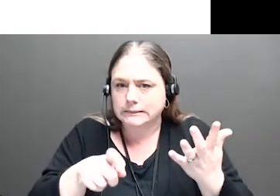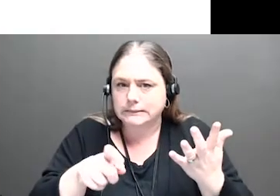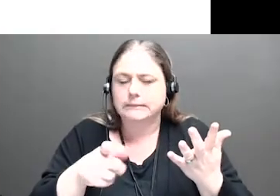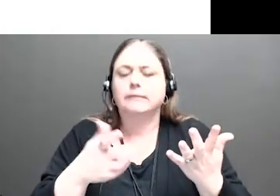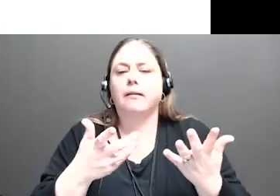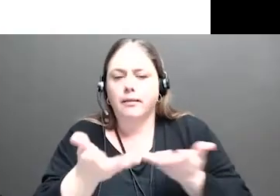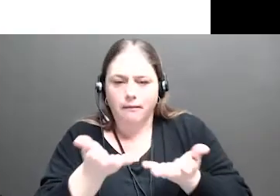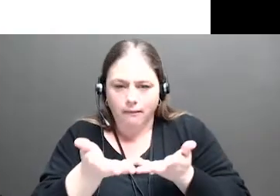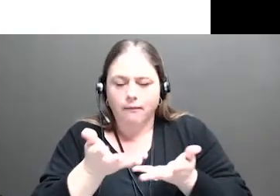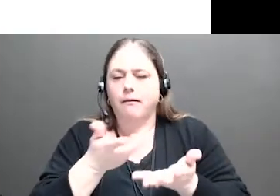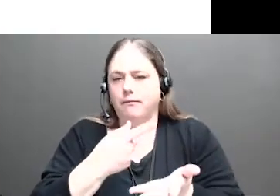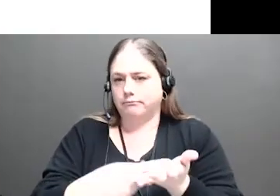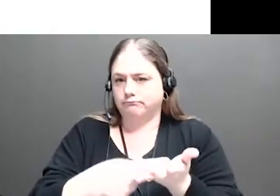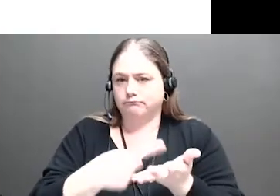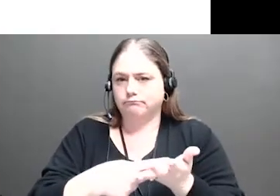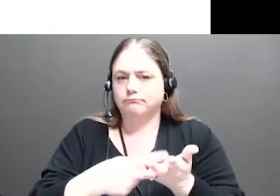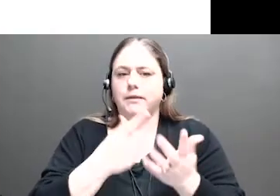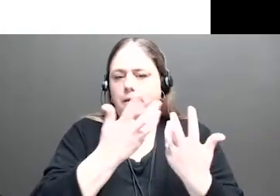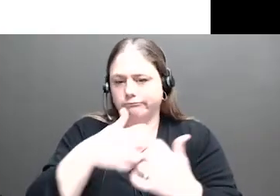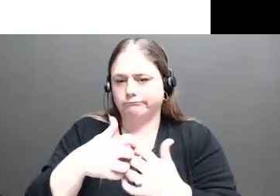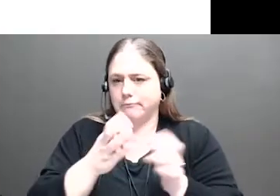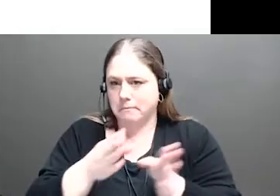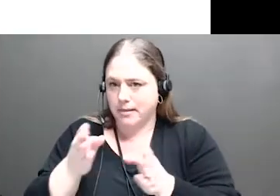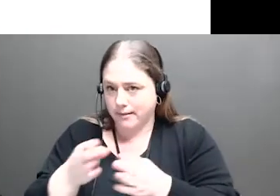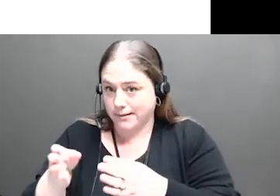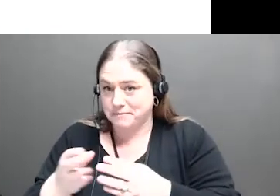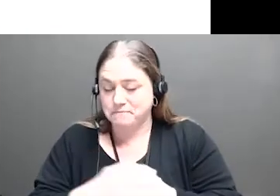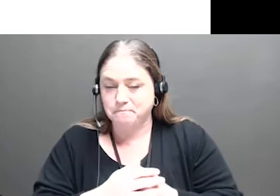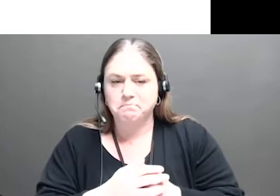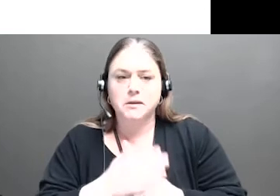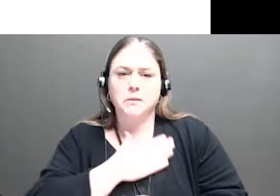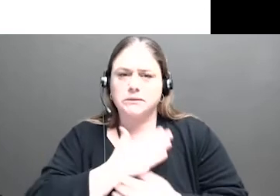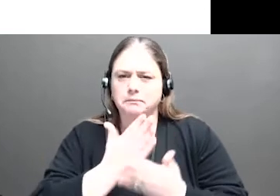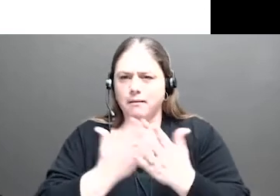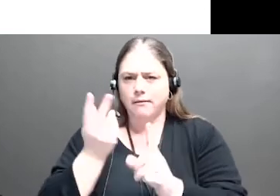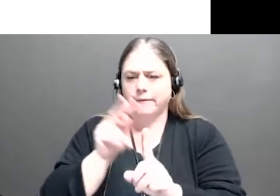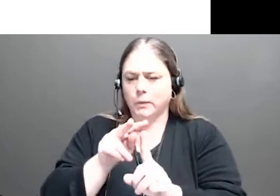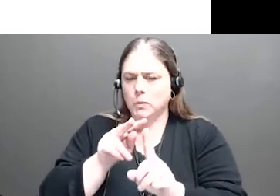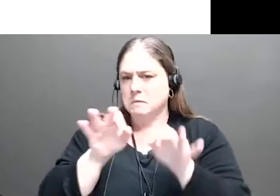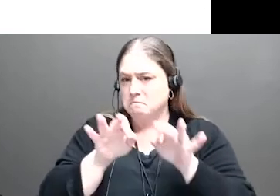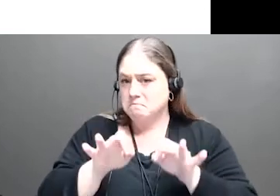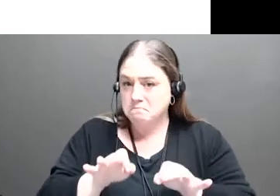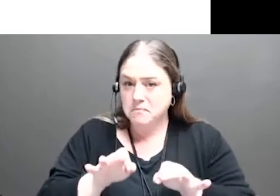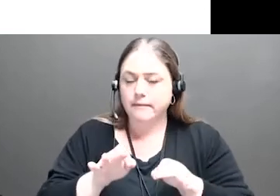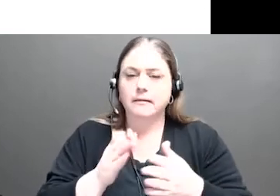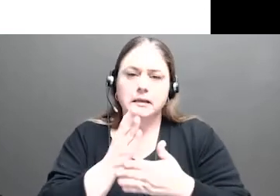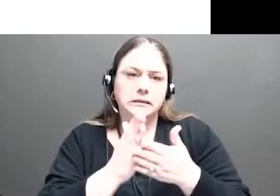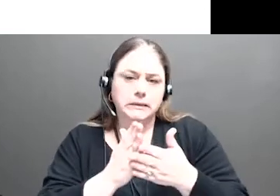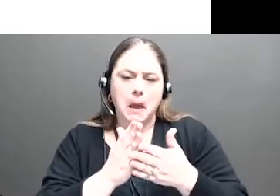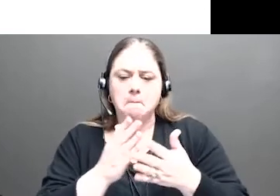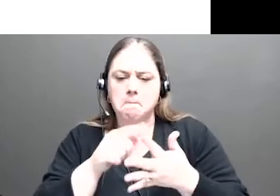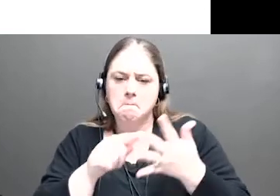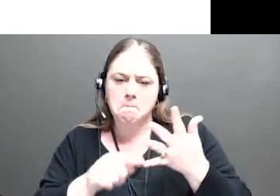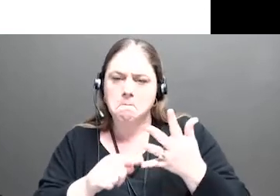us. So I'm going to share some of our perspectives, as well as hopefully provide some pragmatic suggestions that have either worked for us or that we can